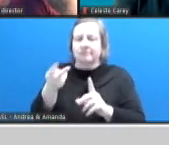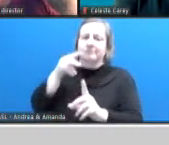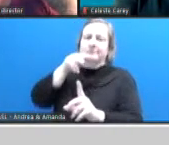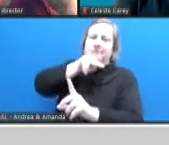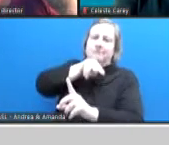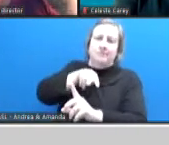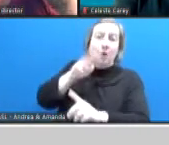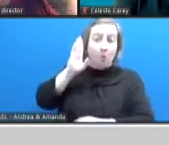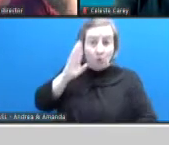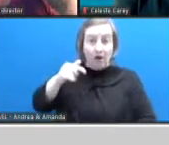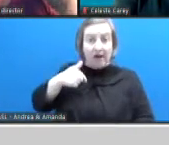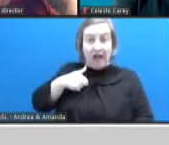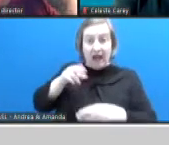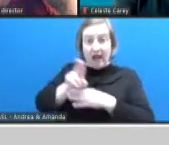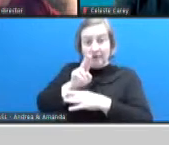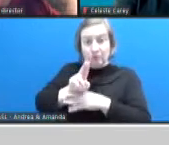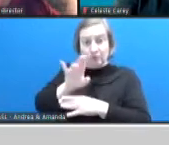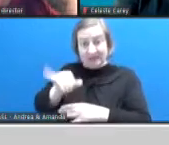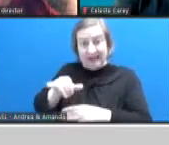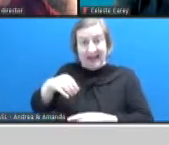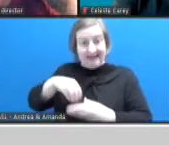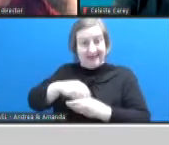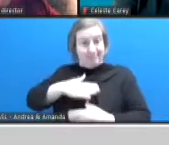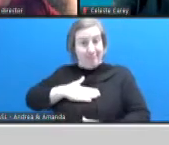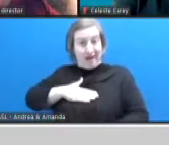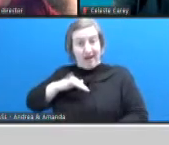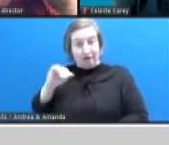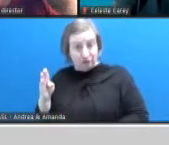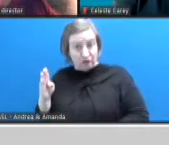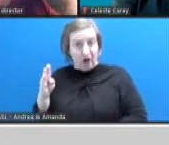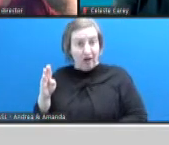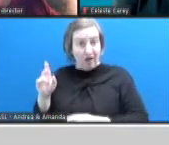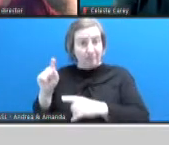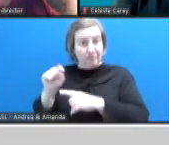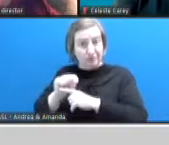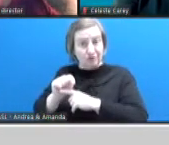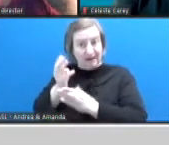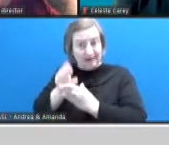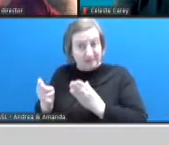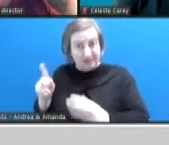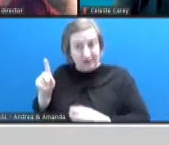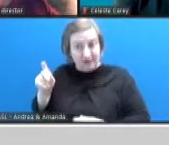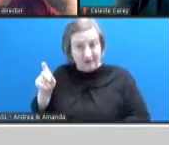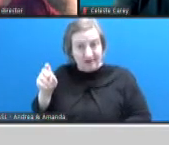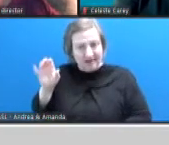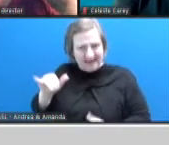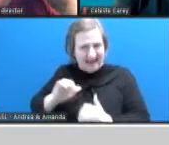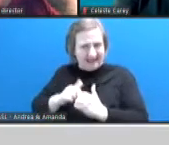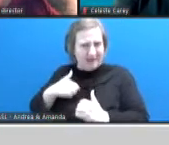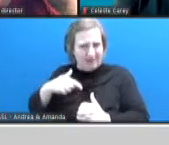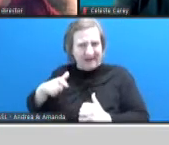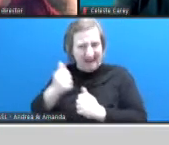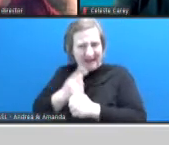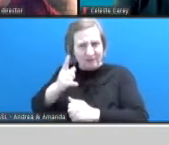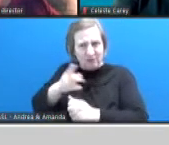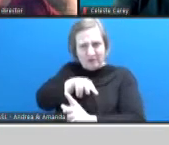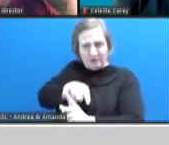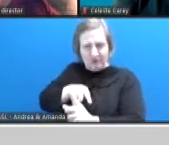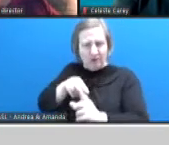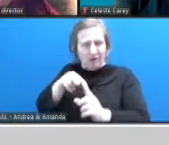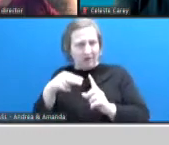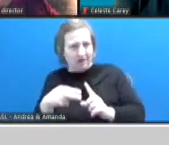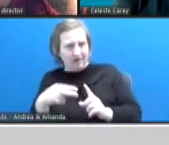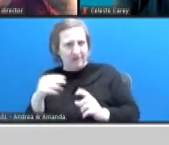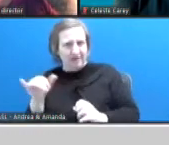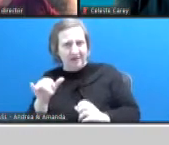I use this in my job as a training material? That's how I need everybody to kind of look at what I'm looking at,